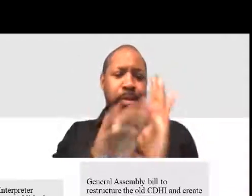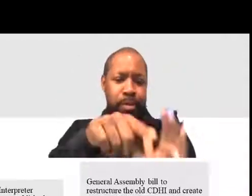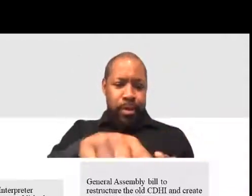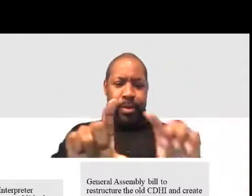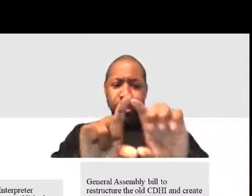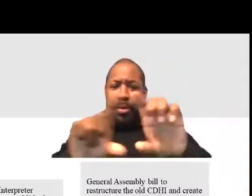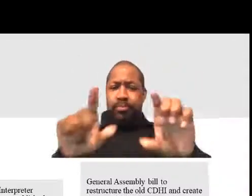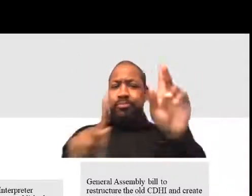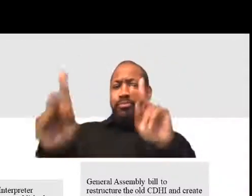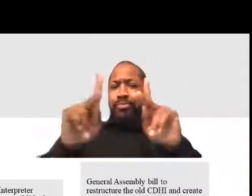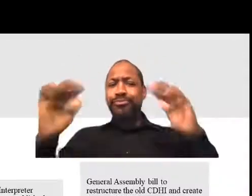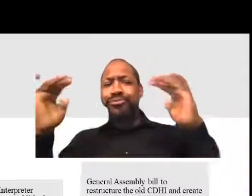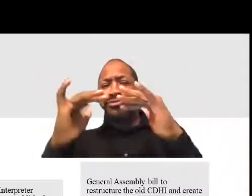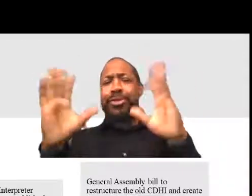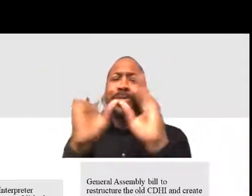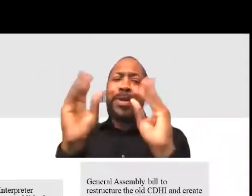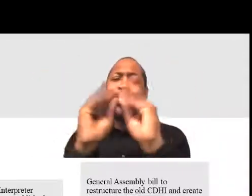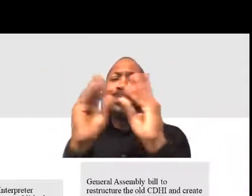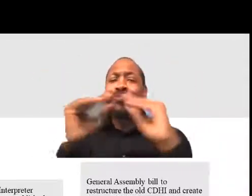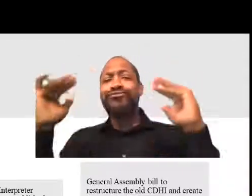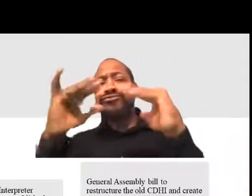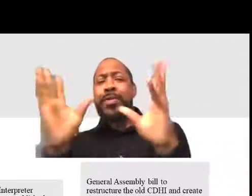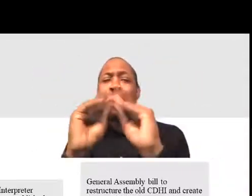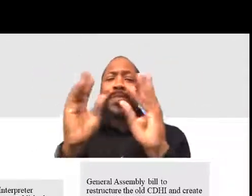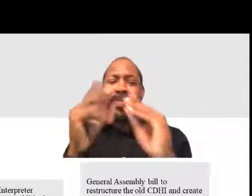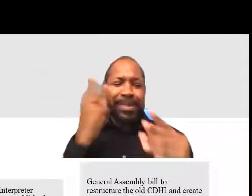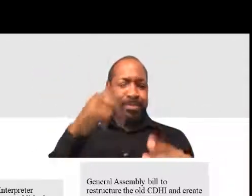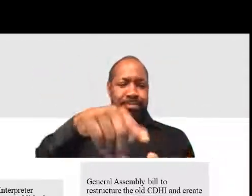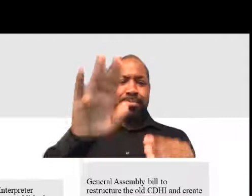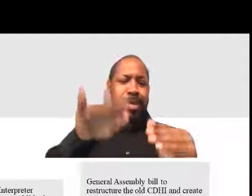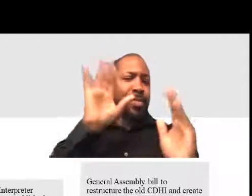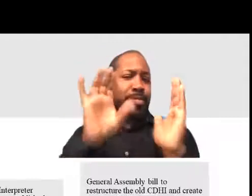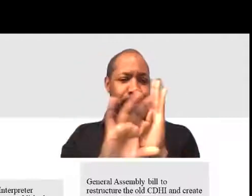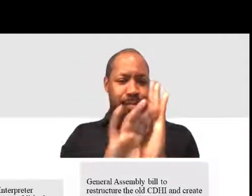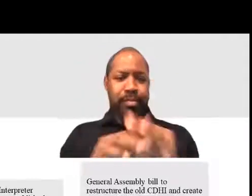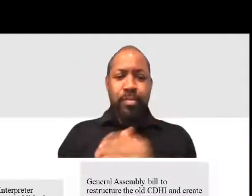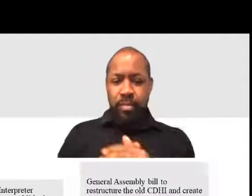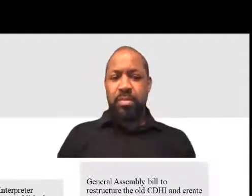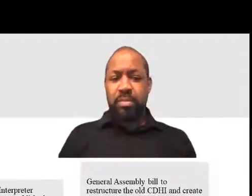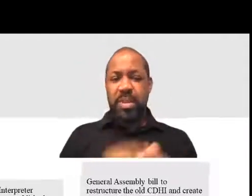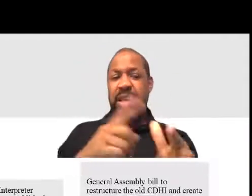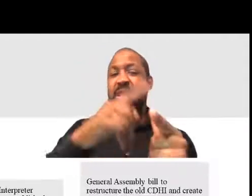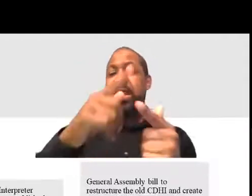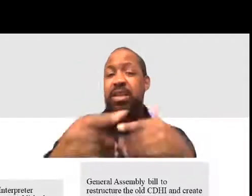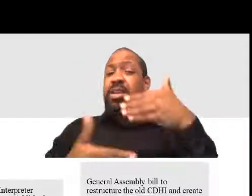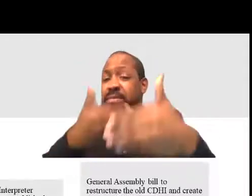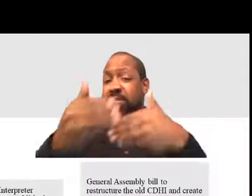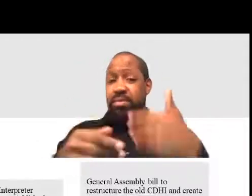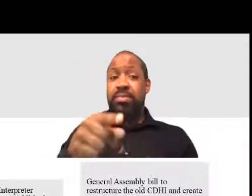You can see there's a picture at the bottom of the different people at a meeting.